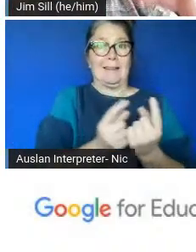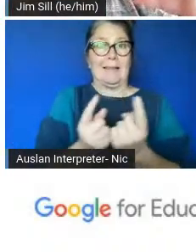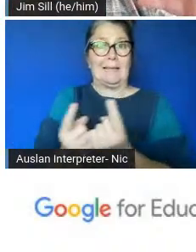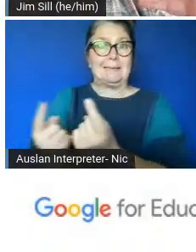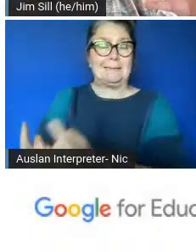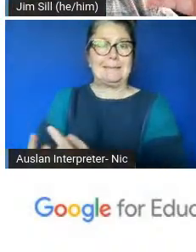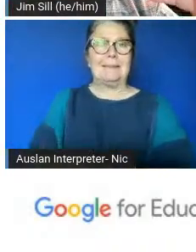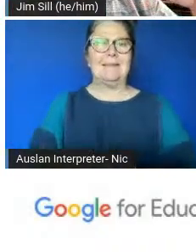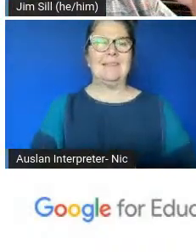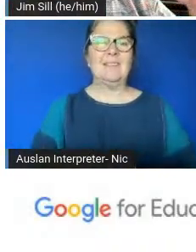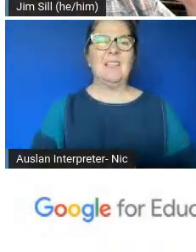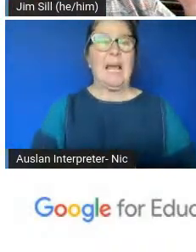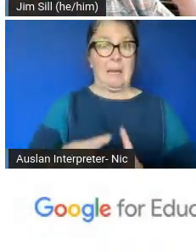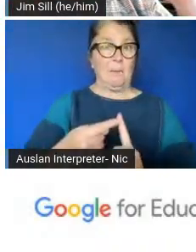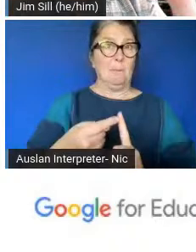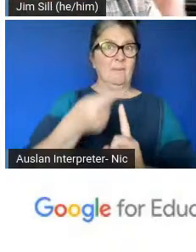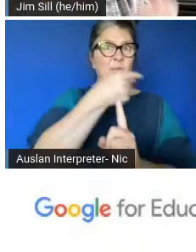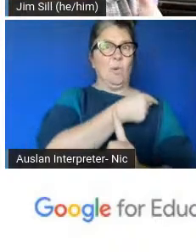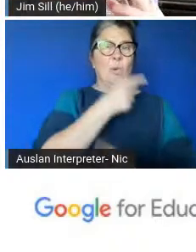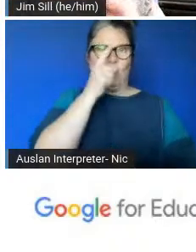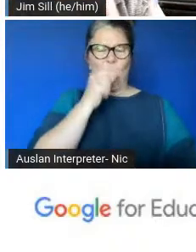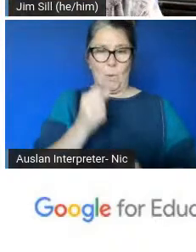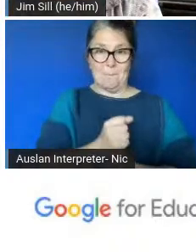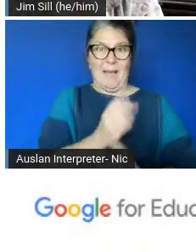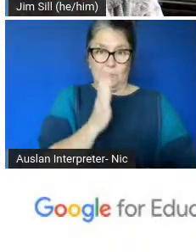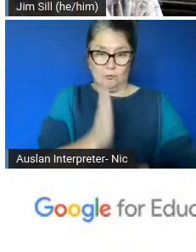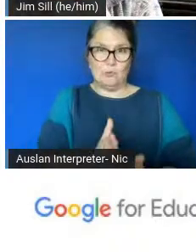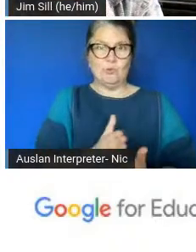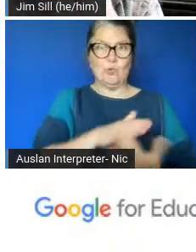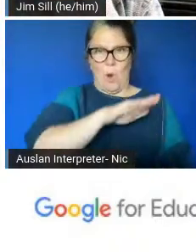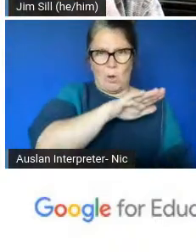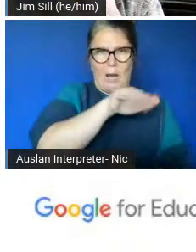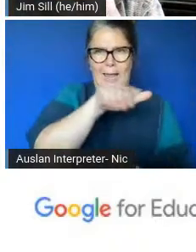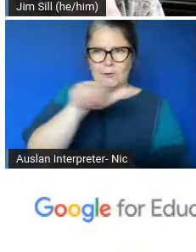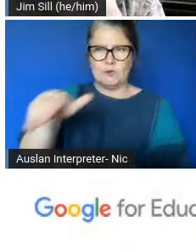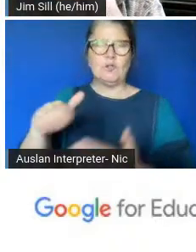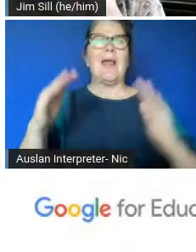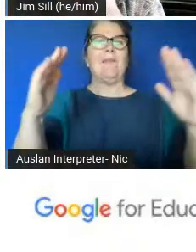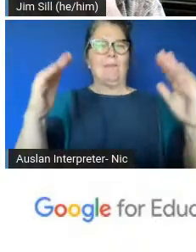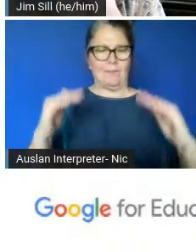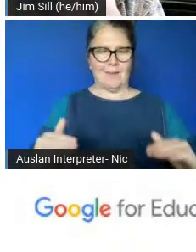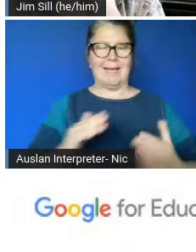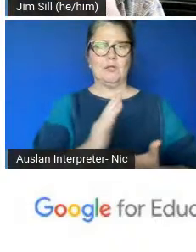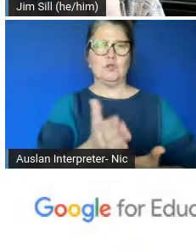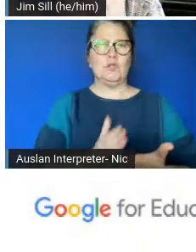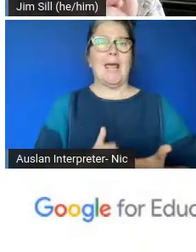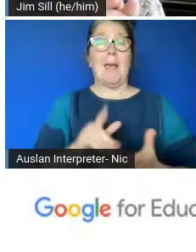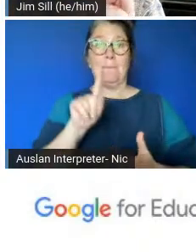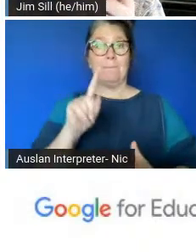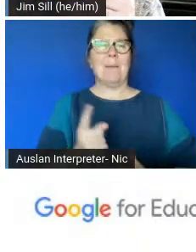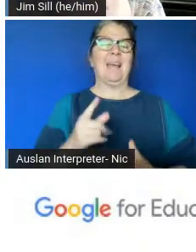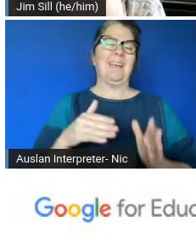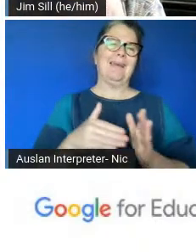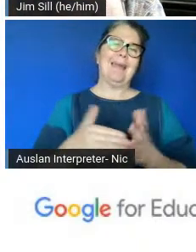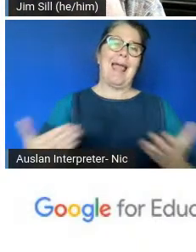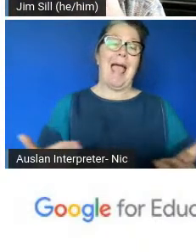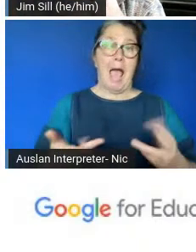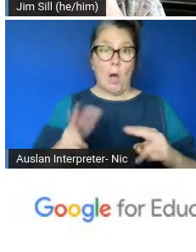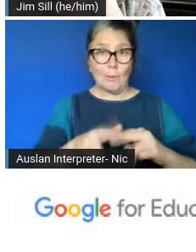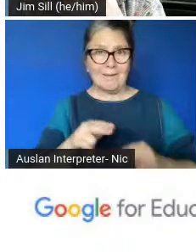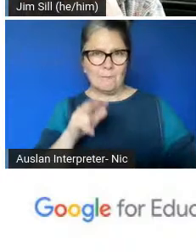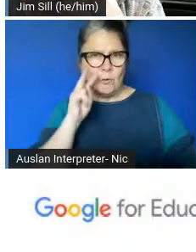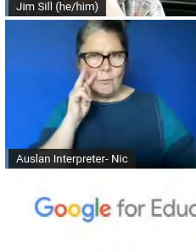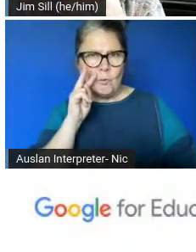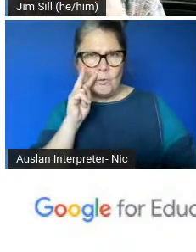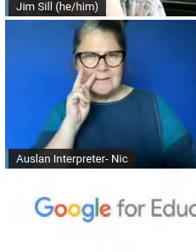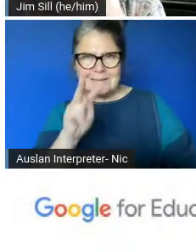actual collections, so really being able to, and then share those collections. But right now, if you find a really cool image, you can hit the share button and you